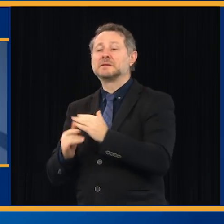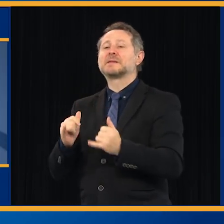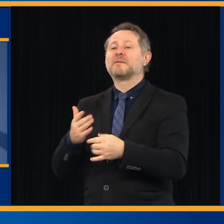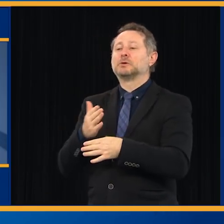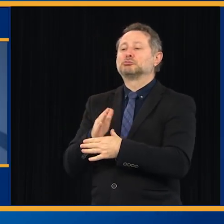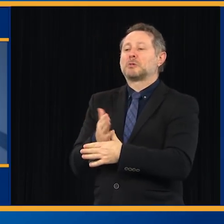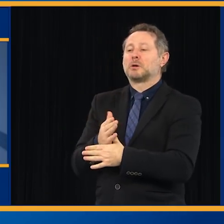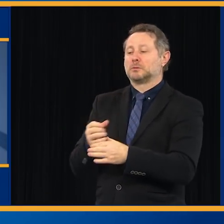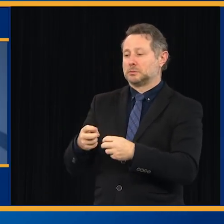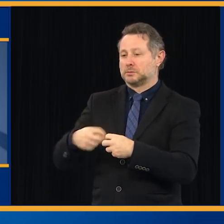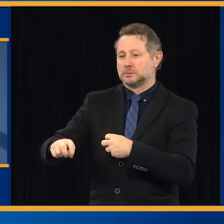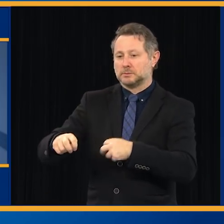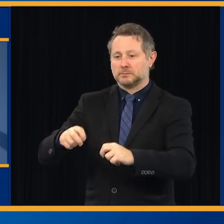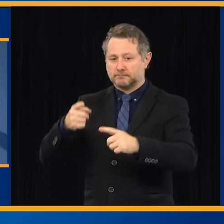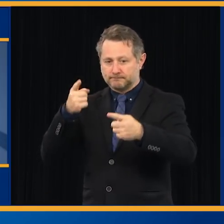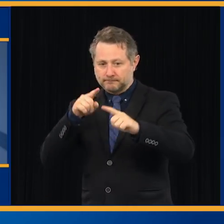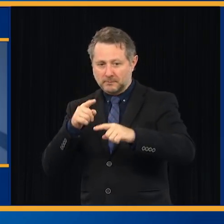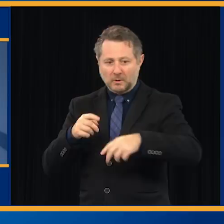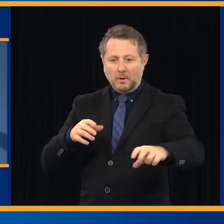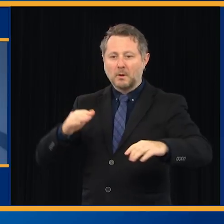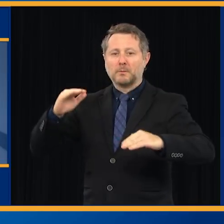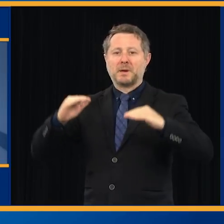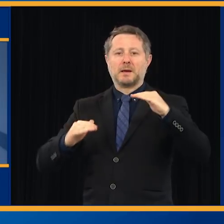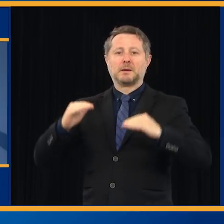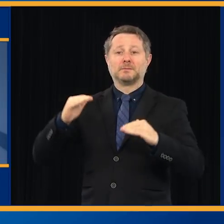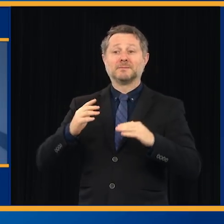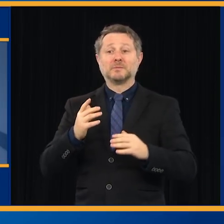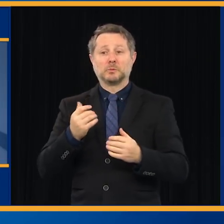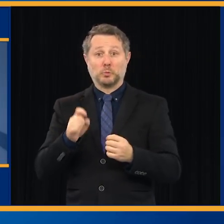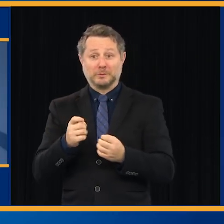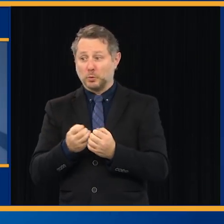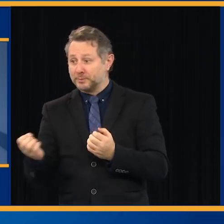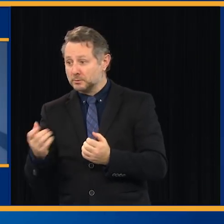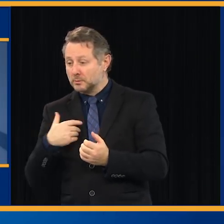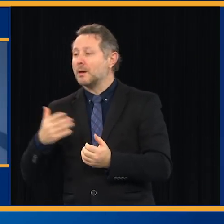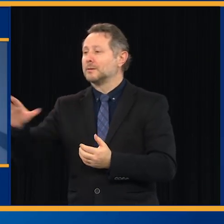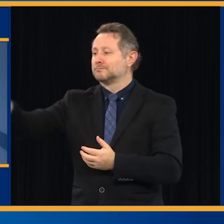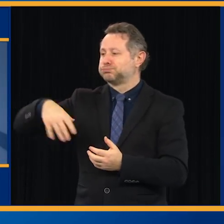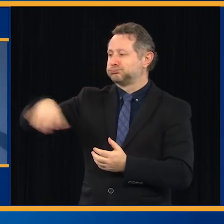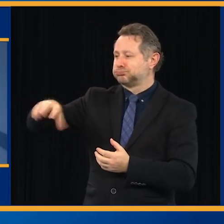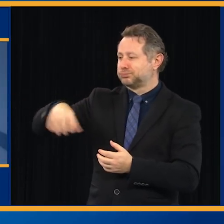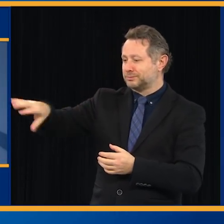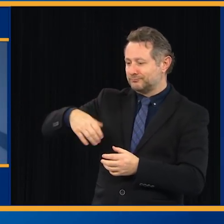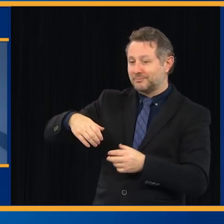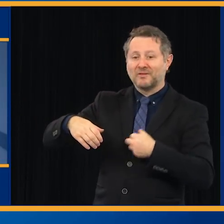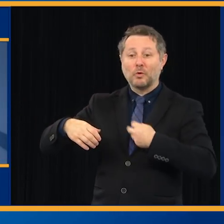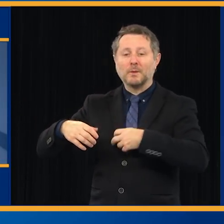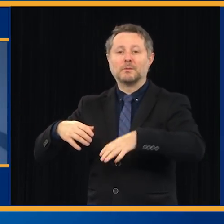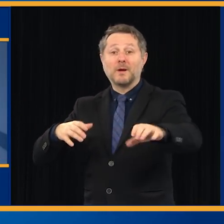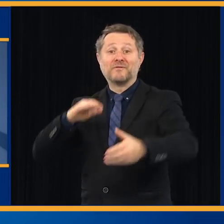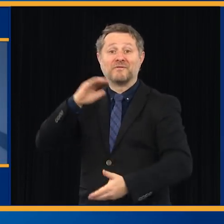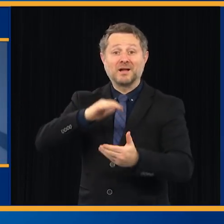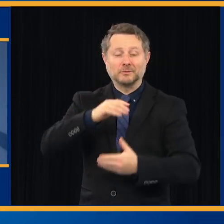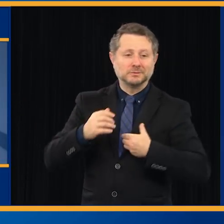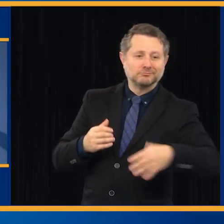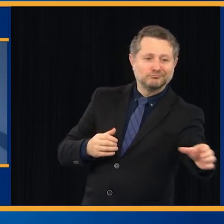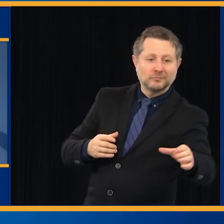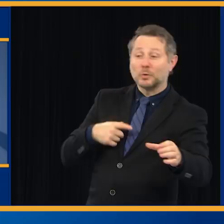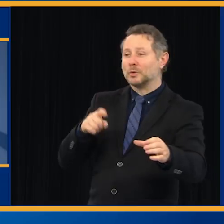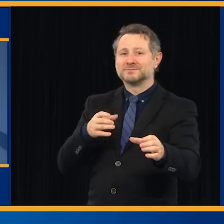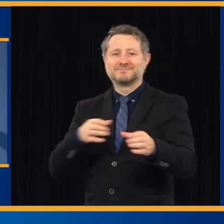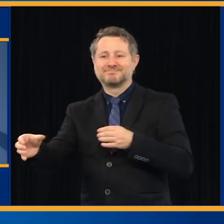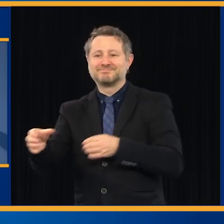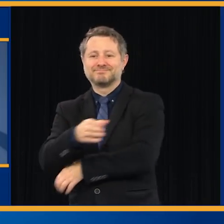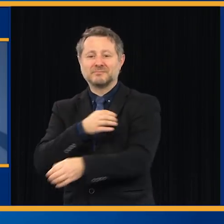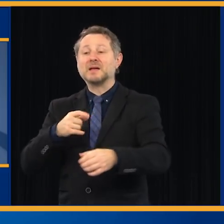patient capacity, share equipment, share ventilators, share staff. That had never been